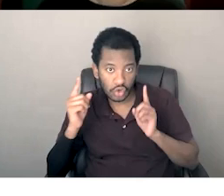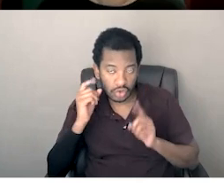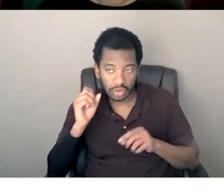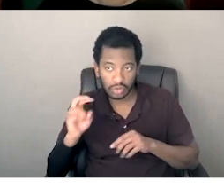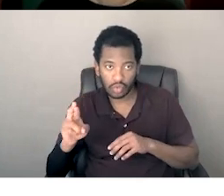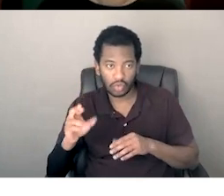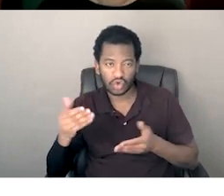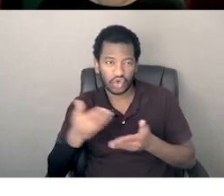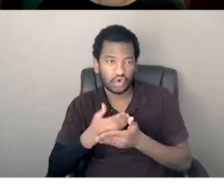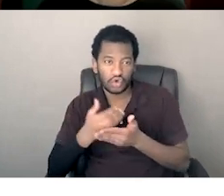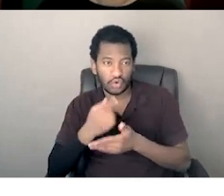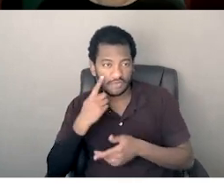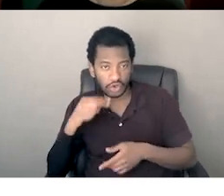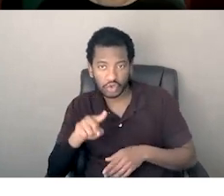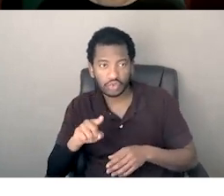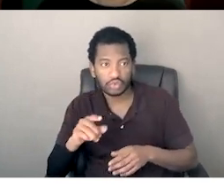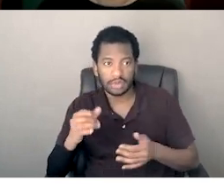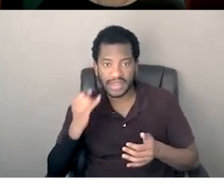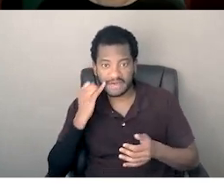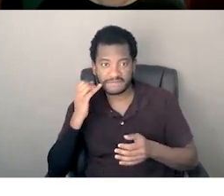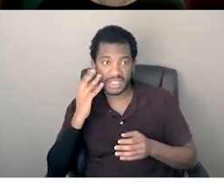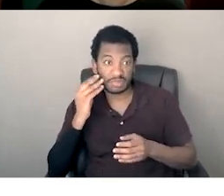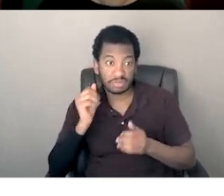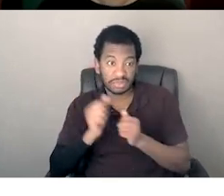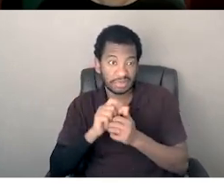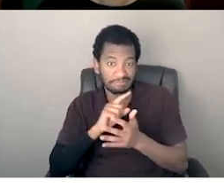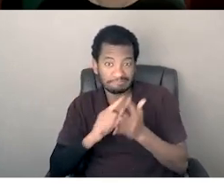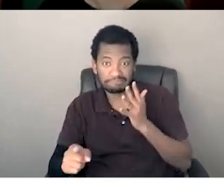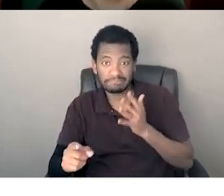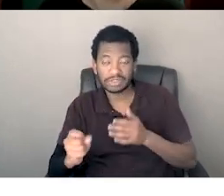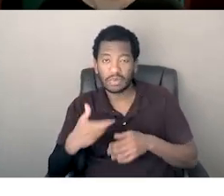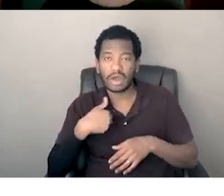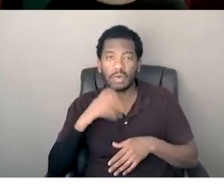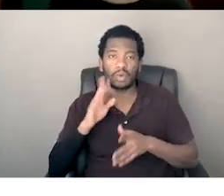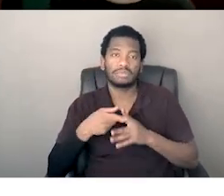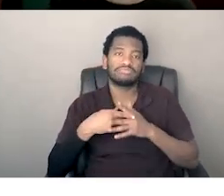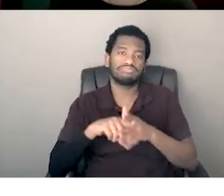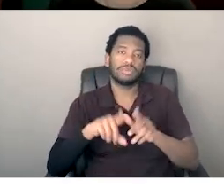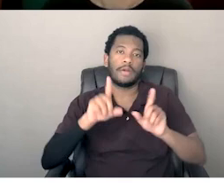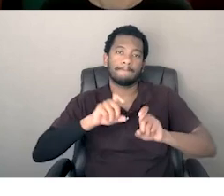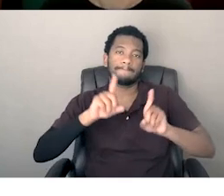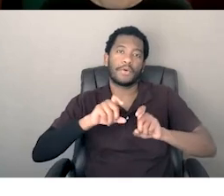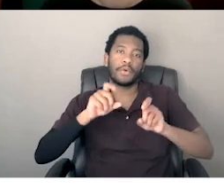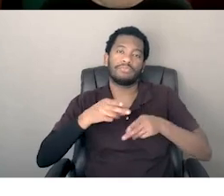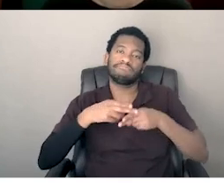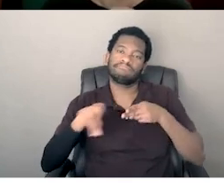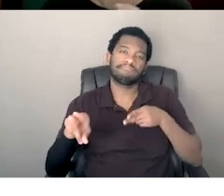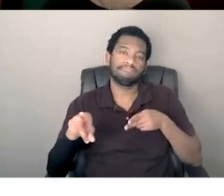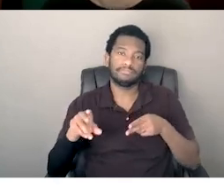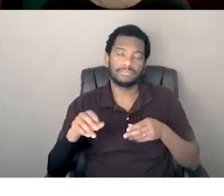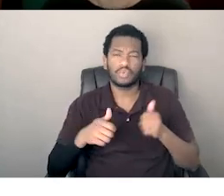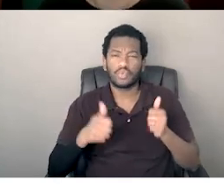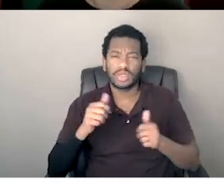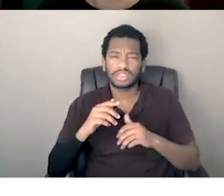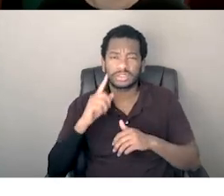to launch this poll real quickly. Which of these strategies for increasing equity do you use or